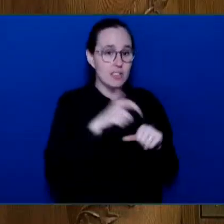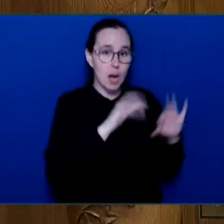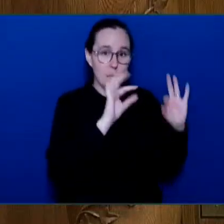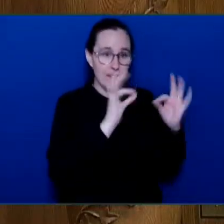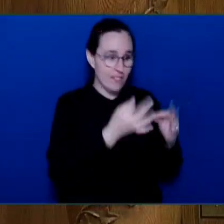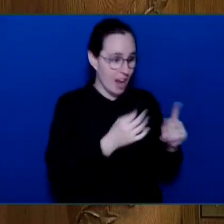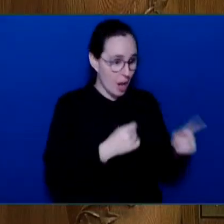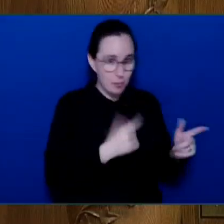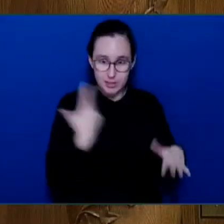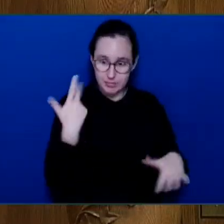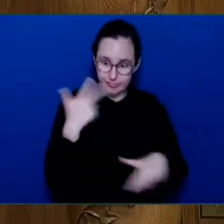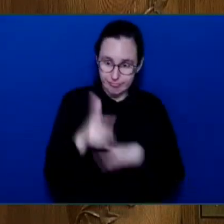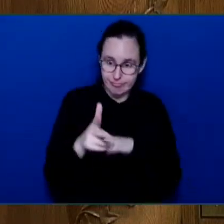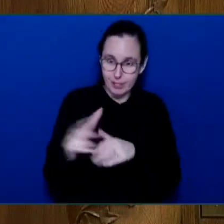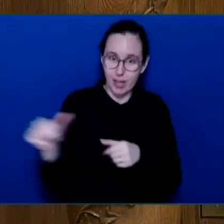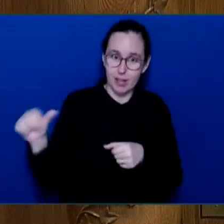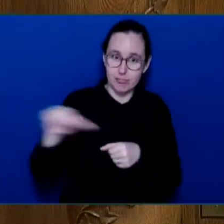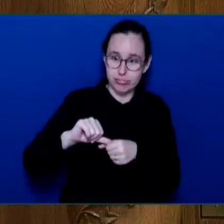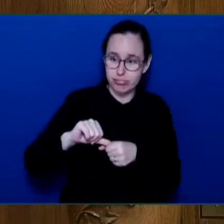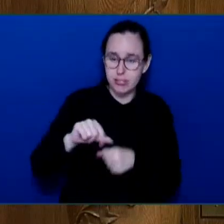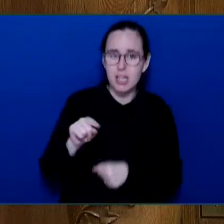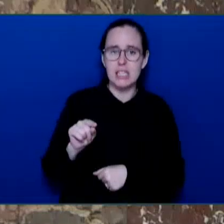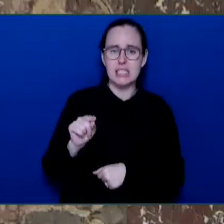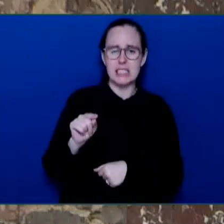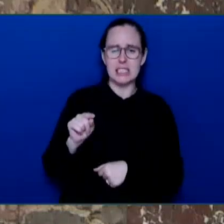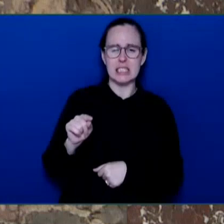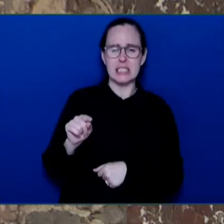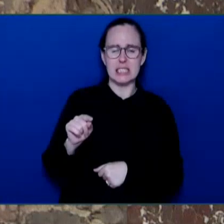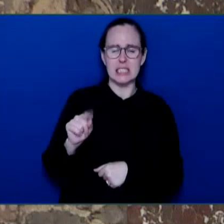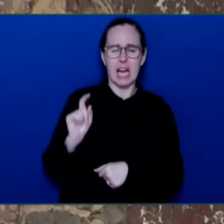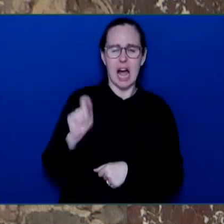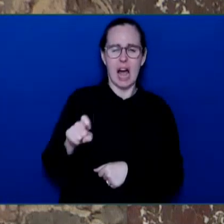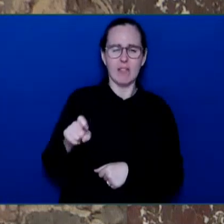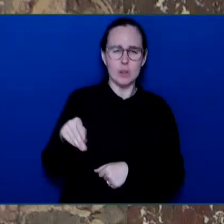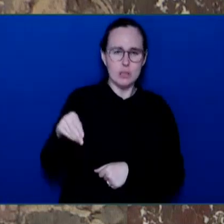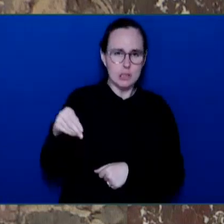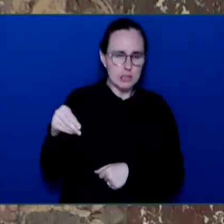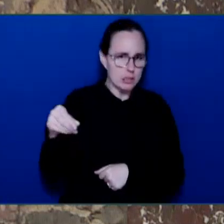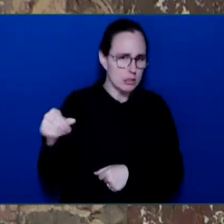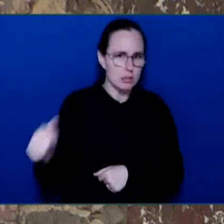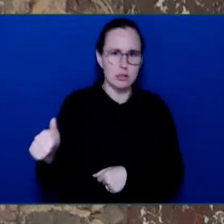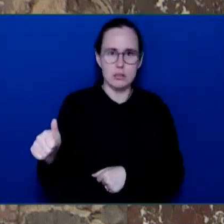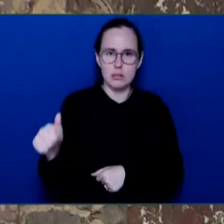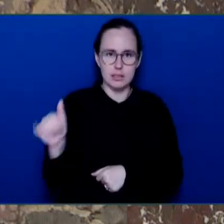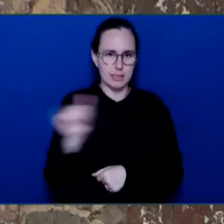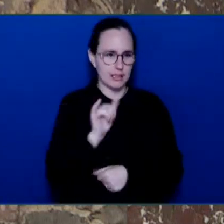Premier. Thank you, Honourable Speaker. Thank you to the member for the question.